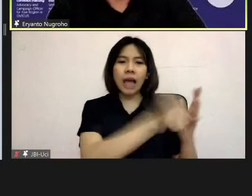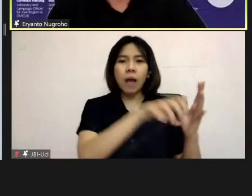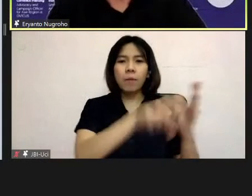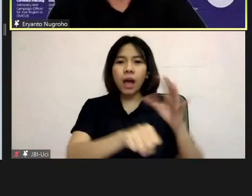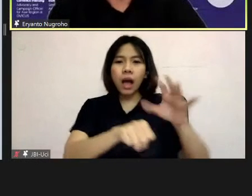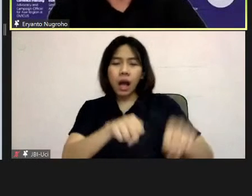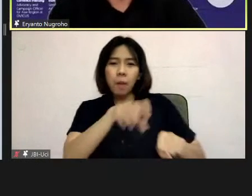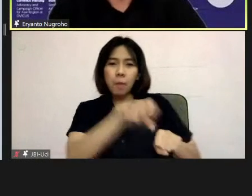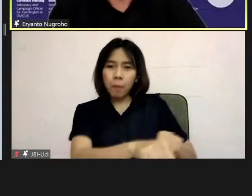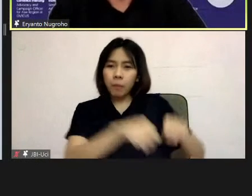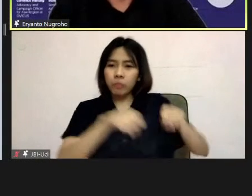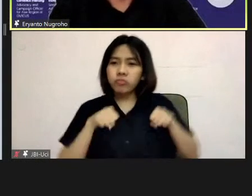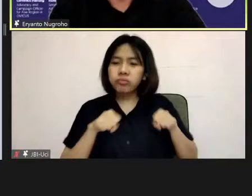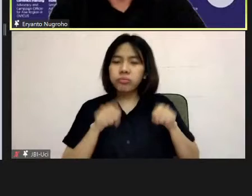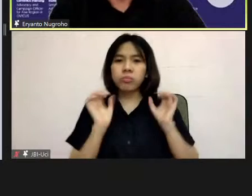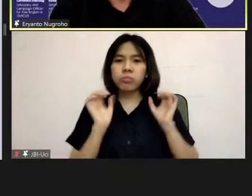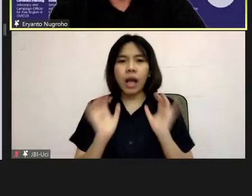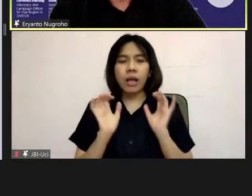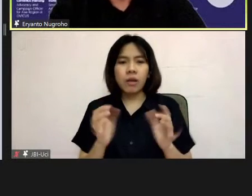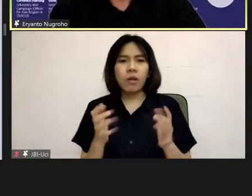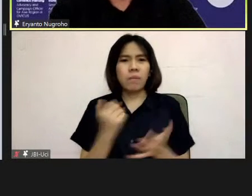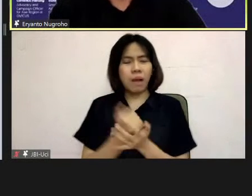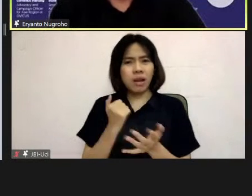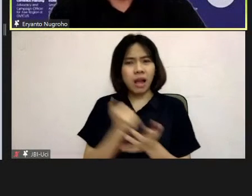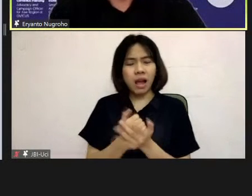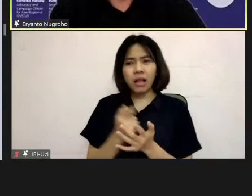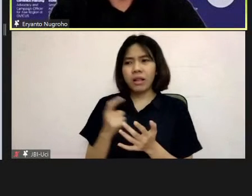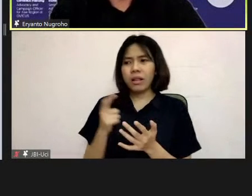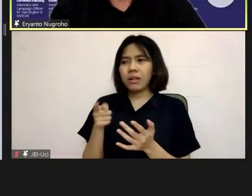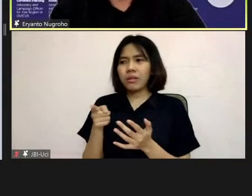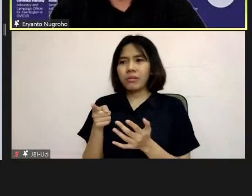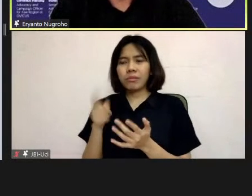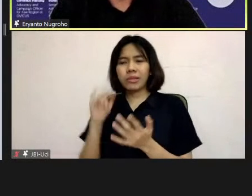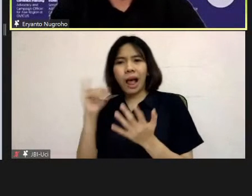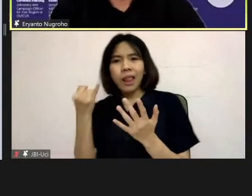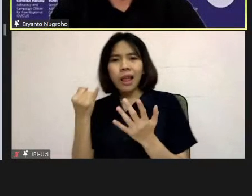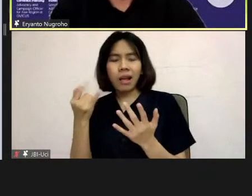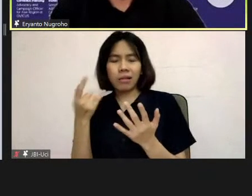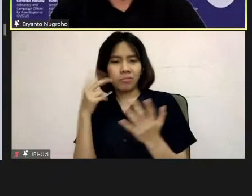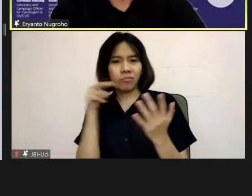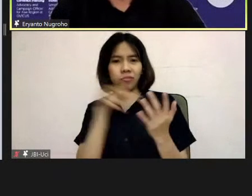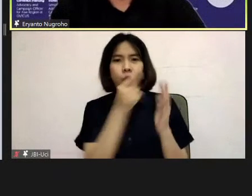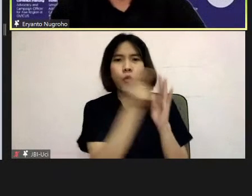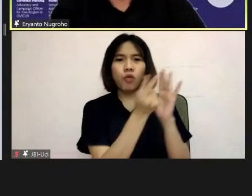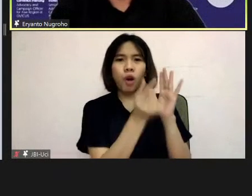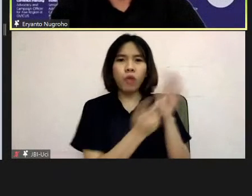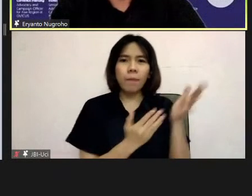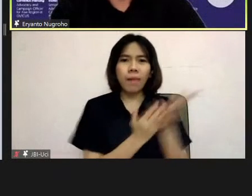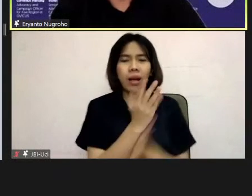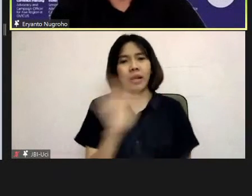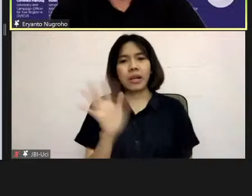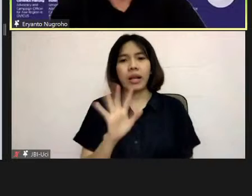concern around the world, and also in Indonesia. In March